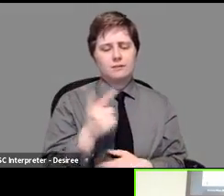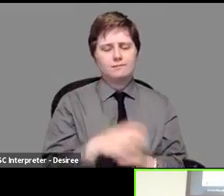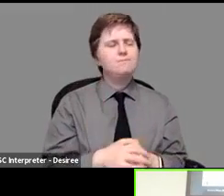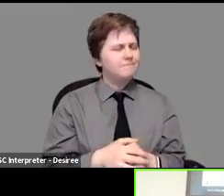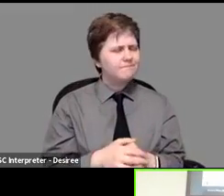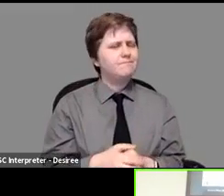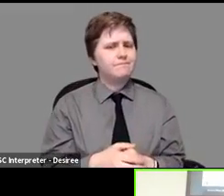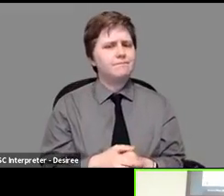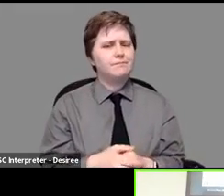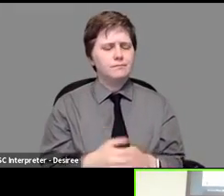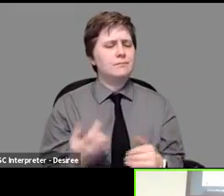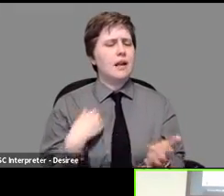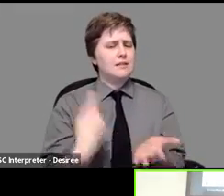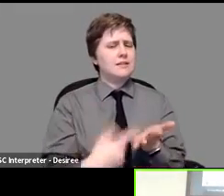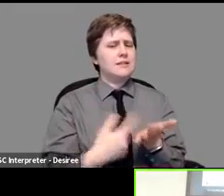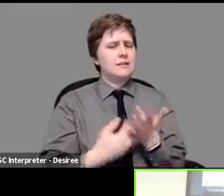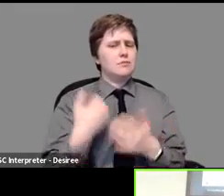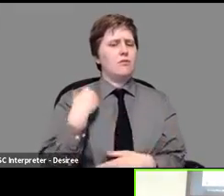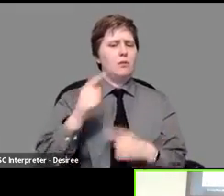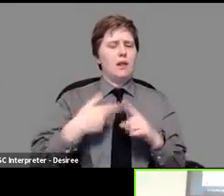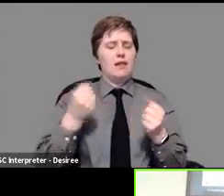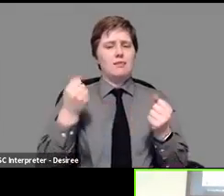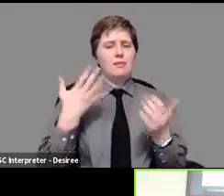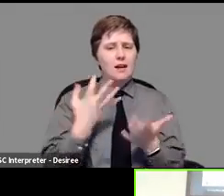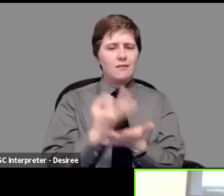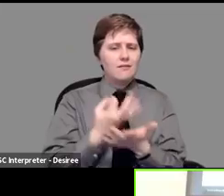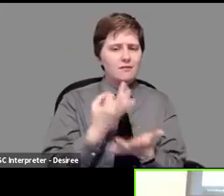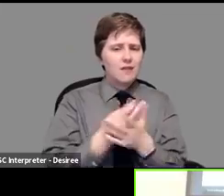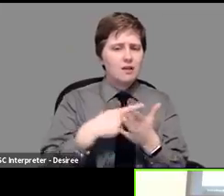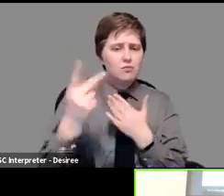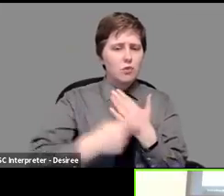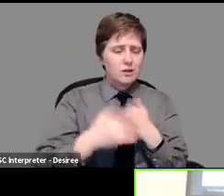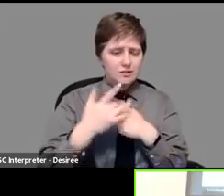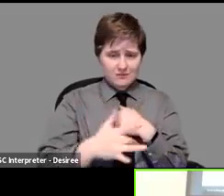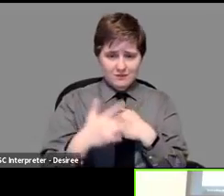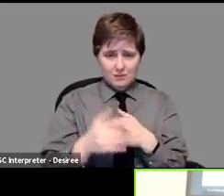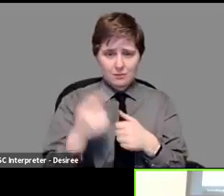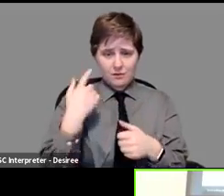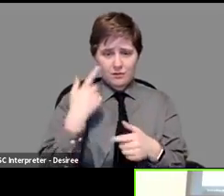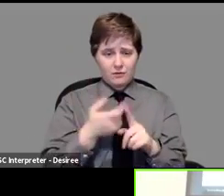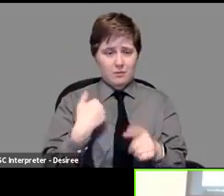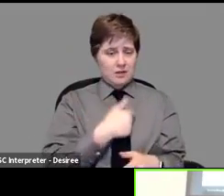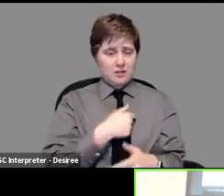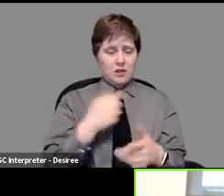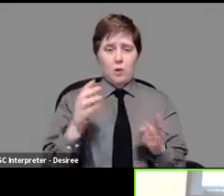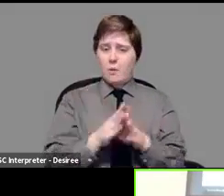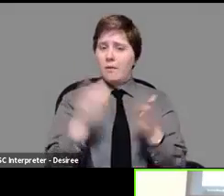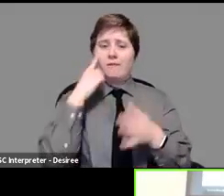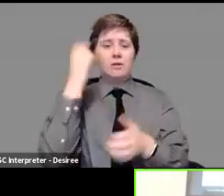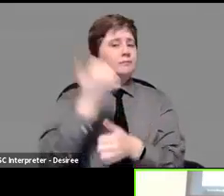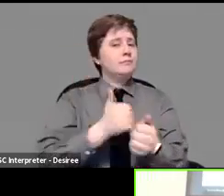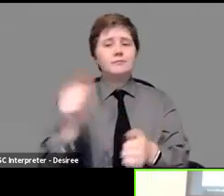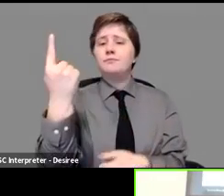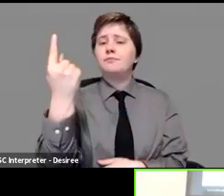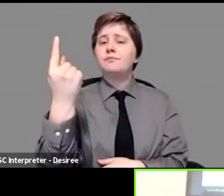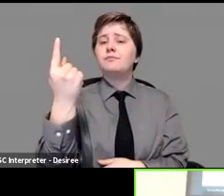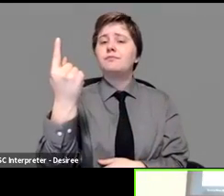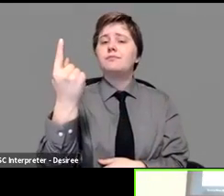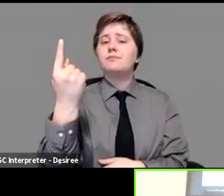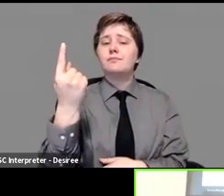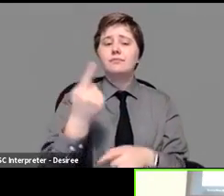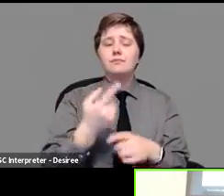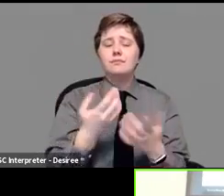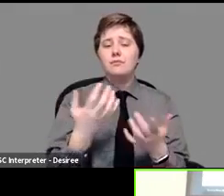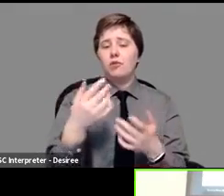just talked a little earlier about a lot of the financing programs that we offer that are open to everyone, and from